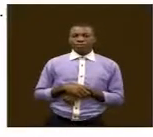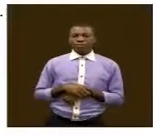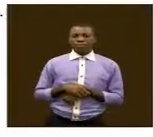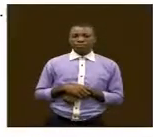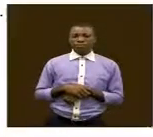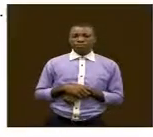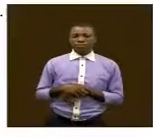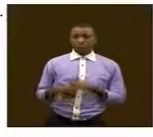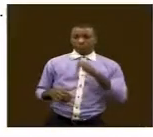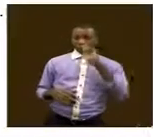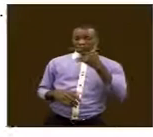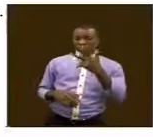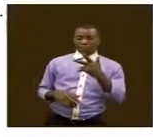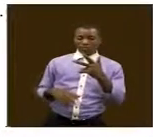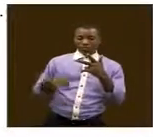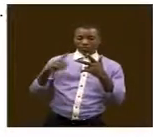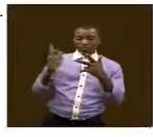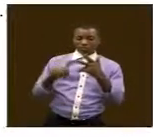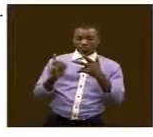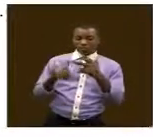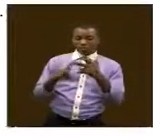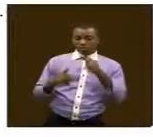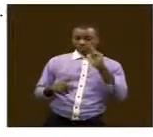The third stage is the pupa.